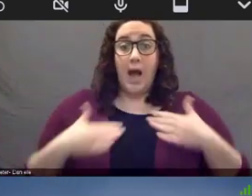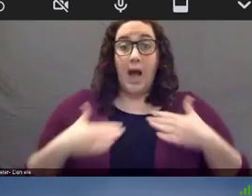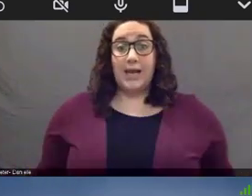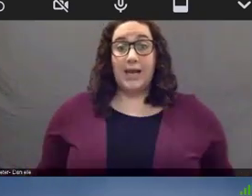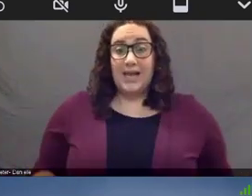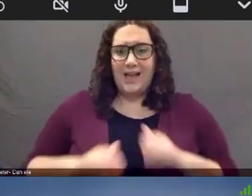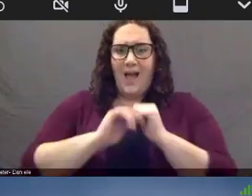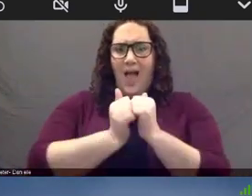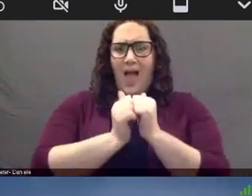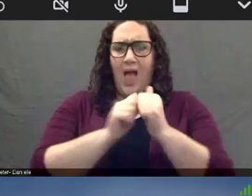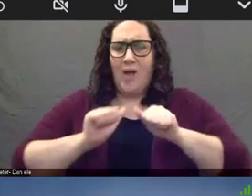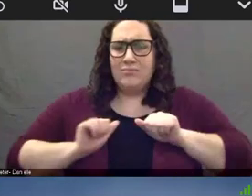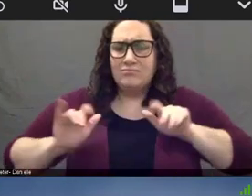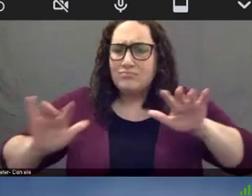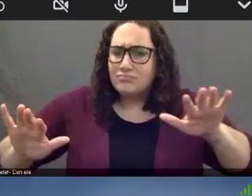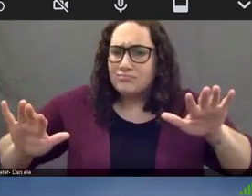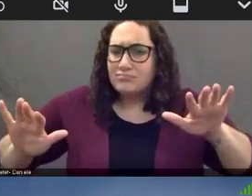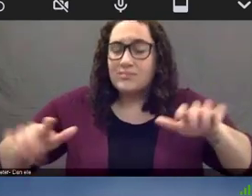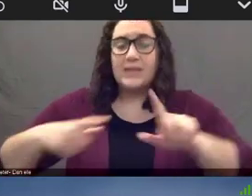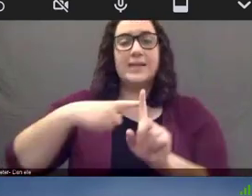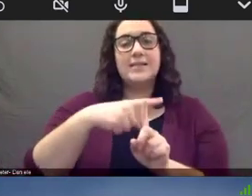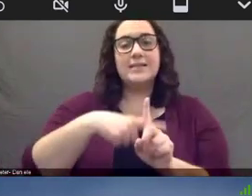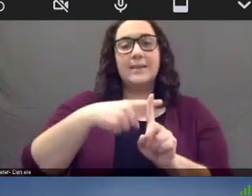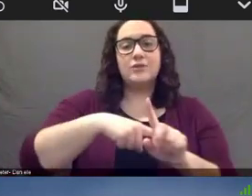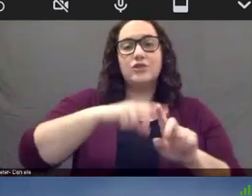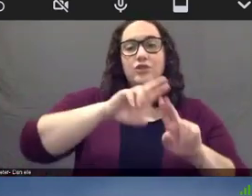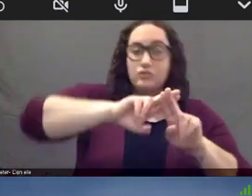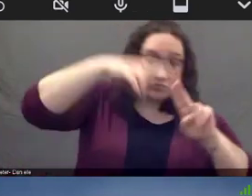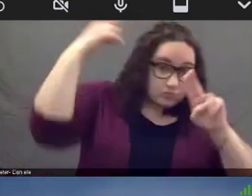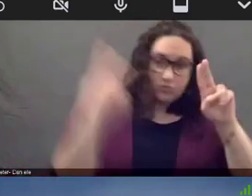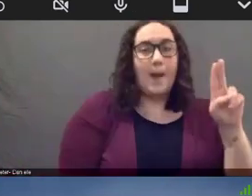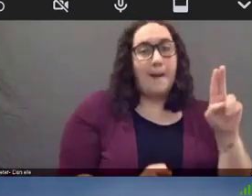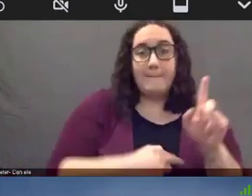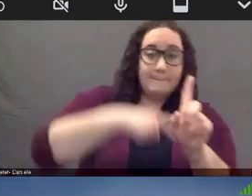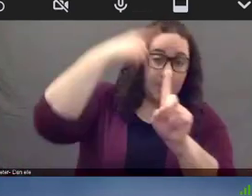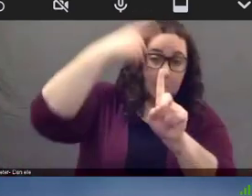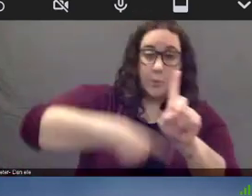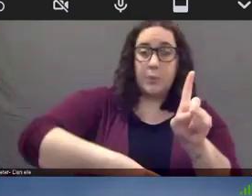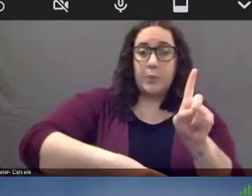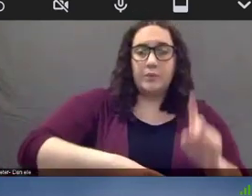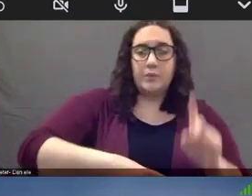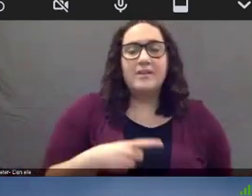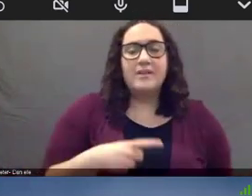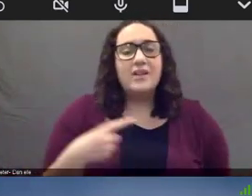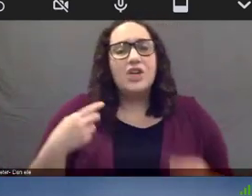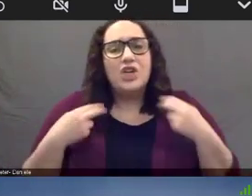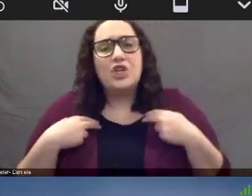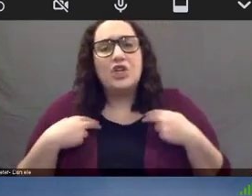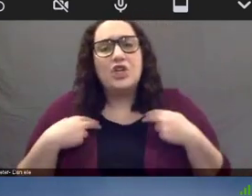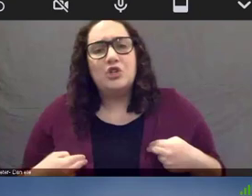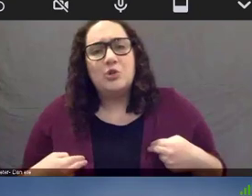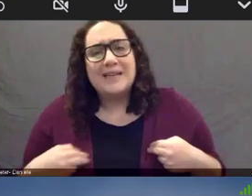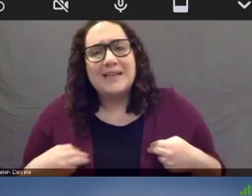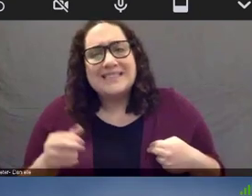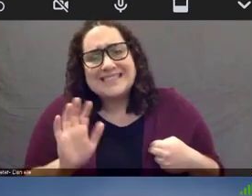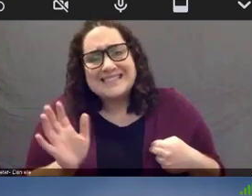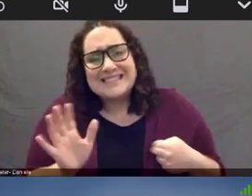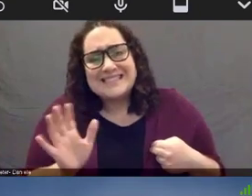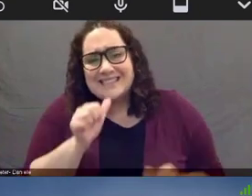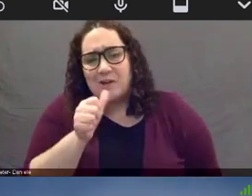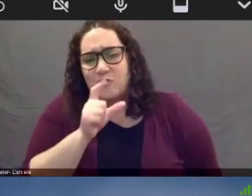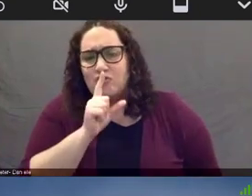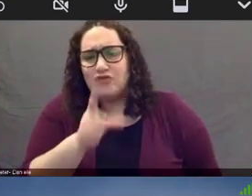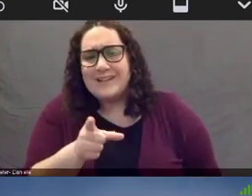Right? This is not quite true in humans because our bodies are kind of amazing machines, so we can generate heat, right?